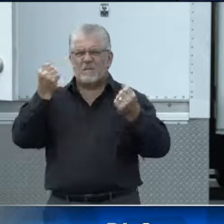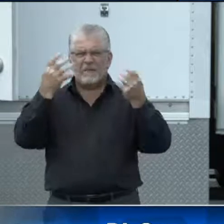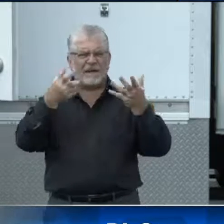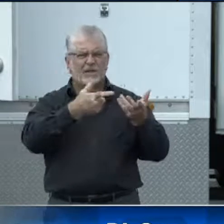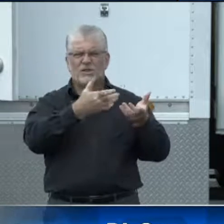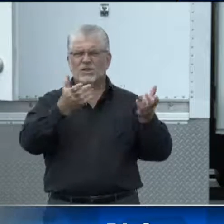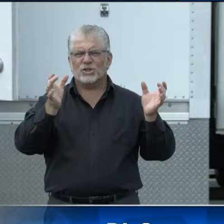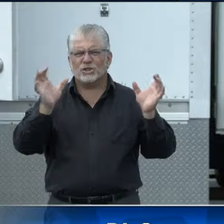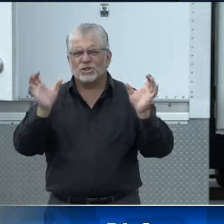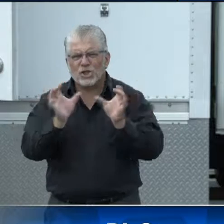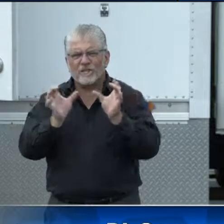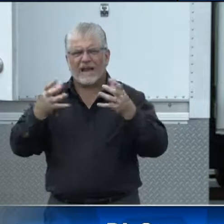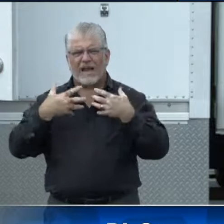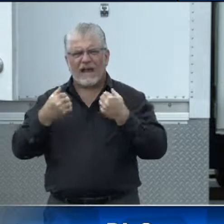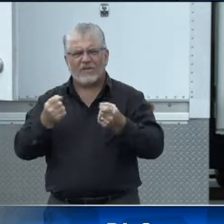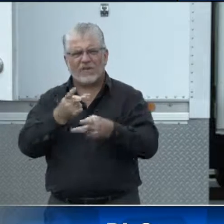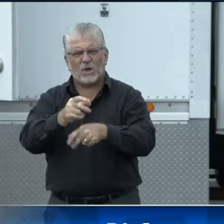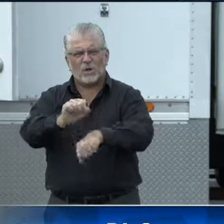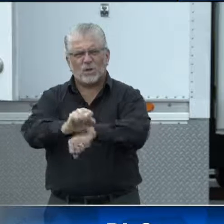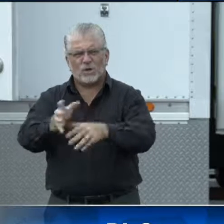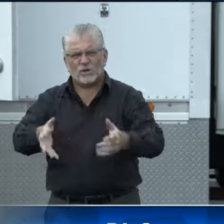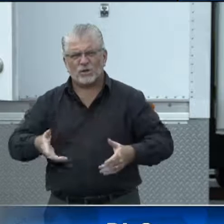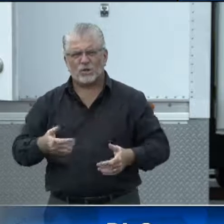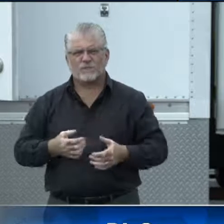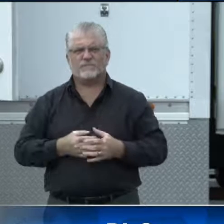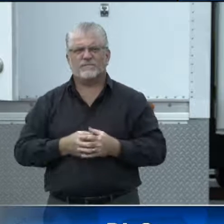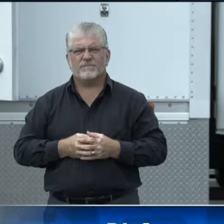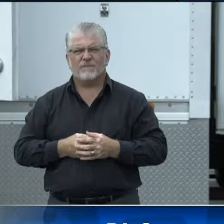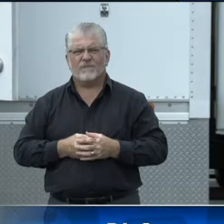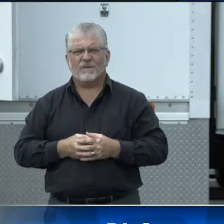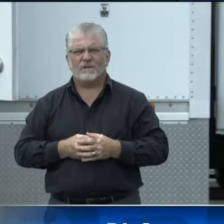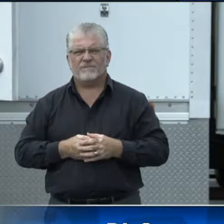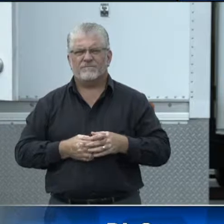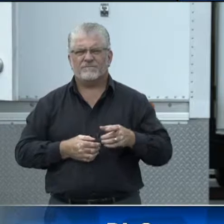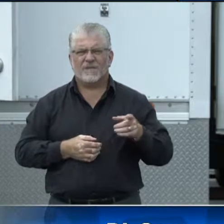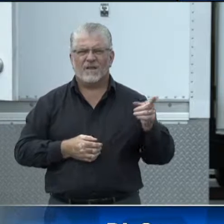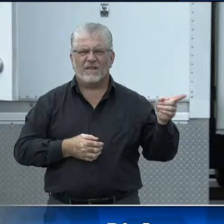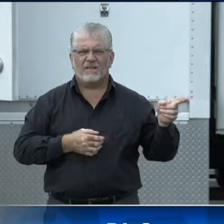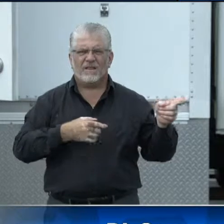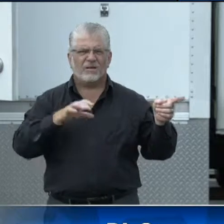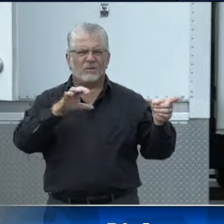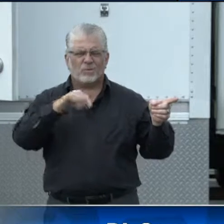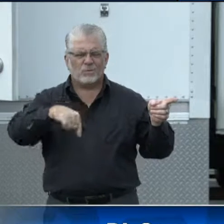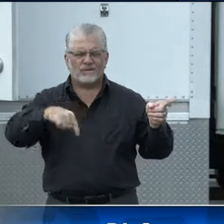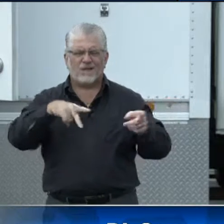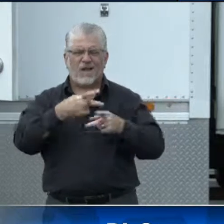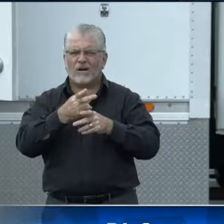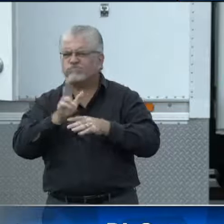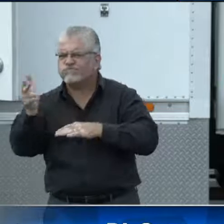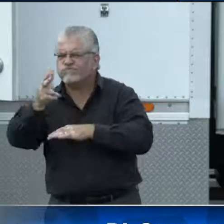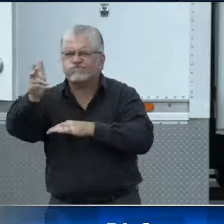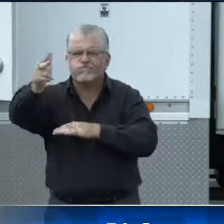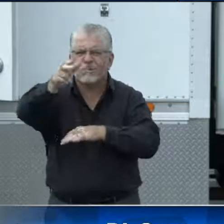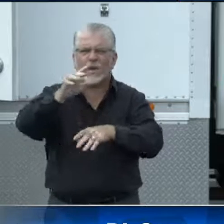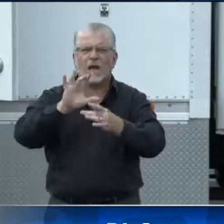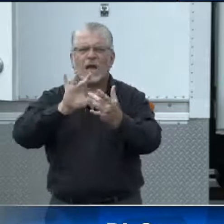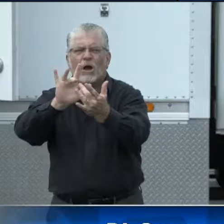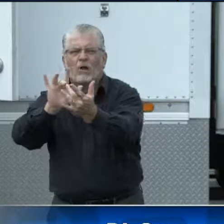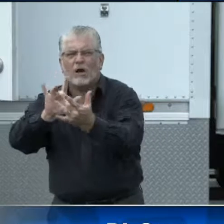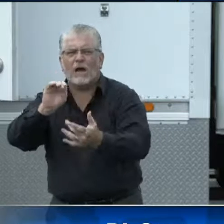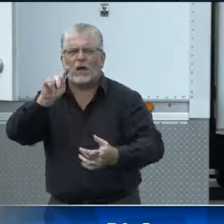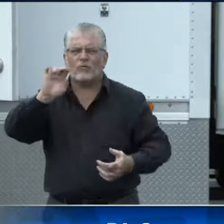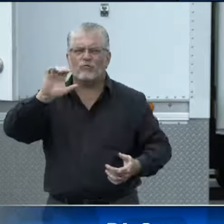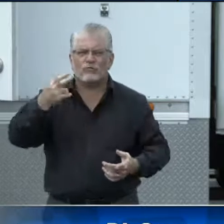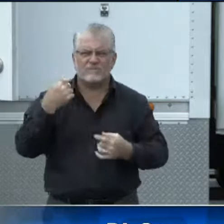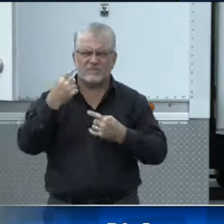mobile units type of outreach for over 3 years. Our team at Latino Connection and Community Partners have roughly about 30